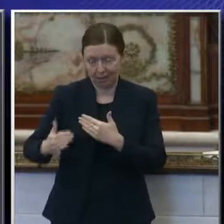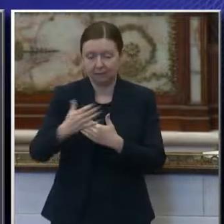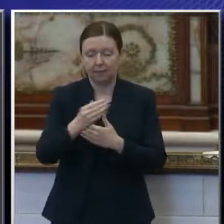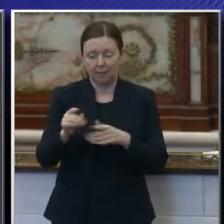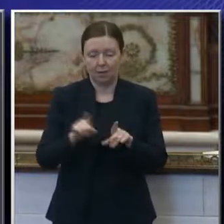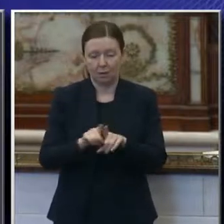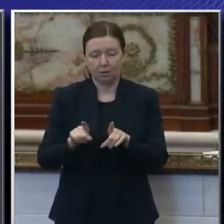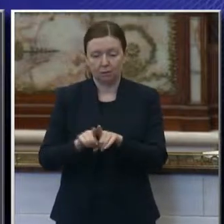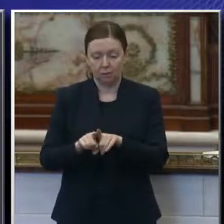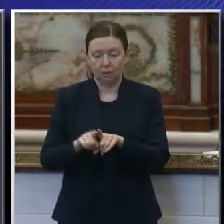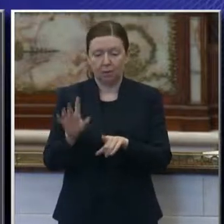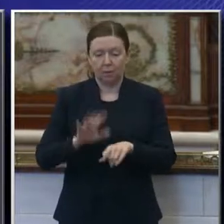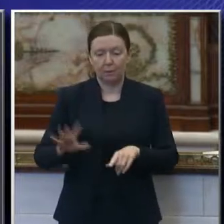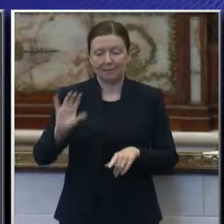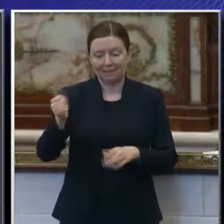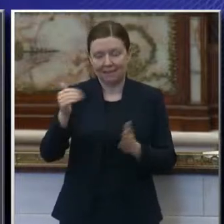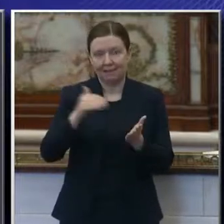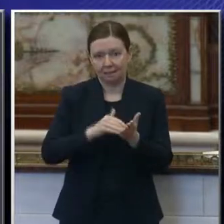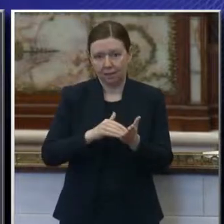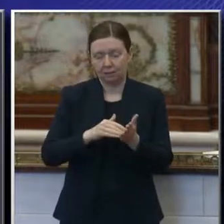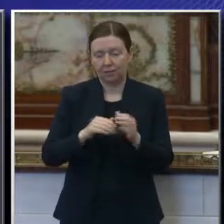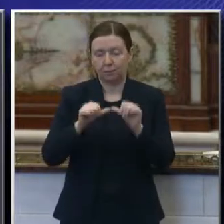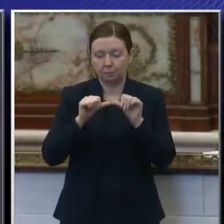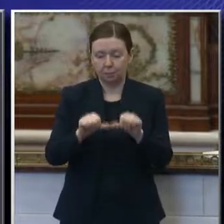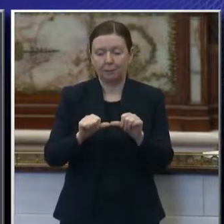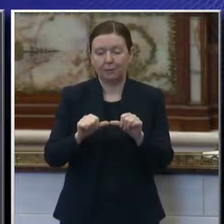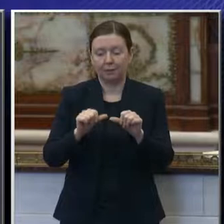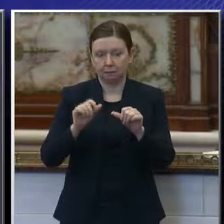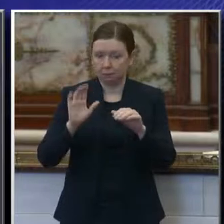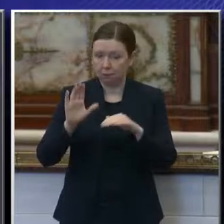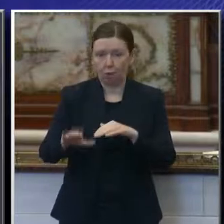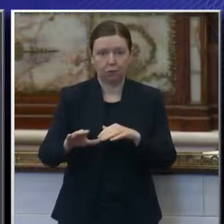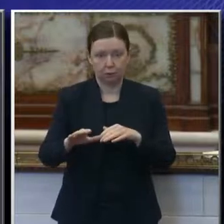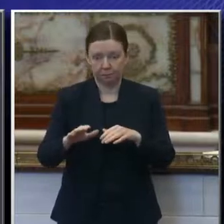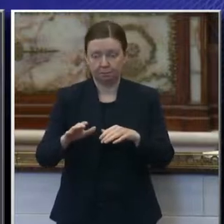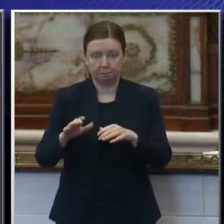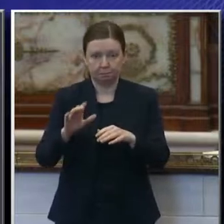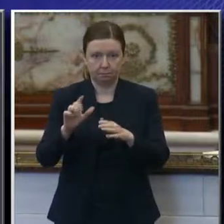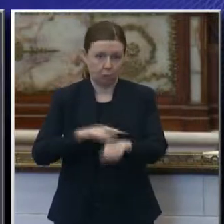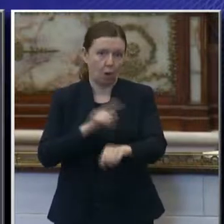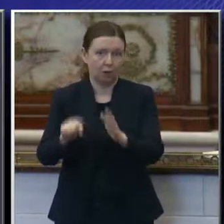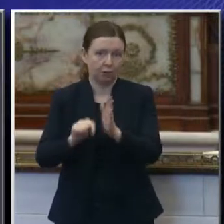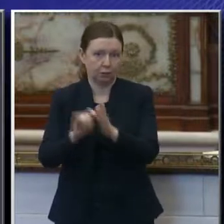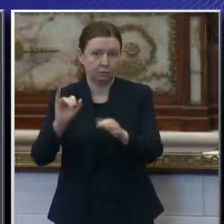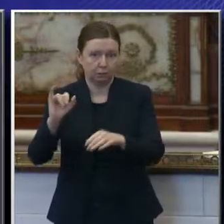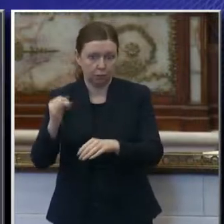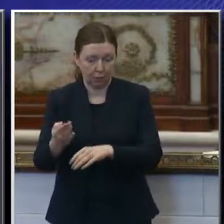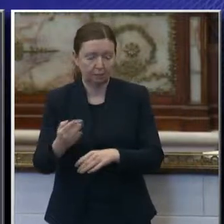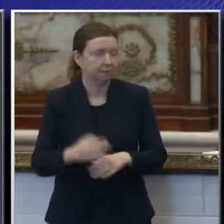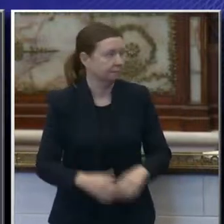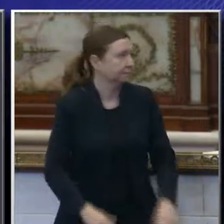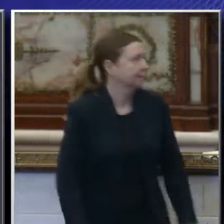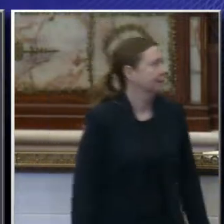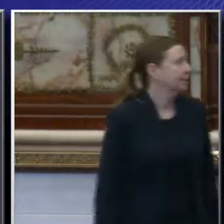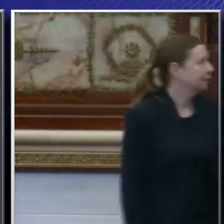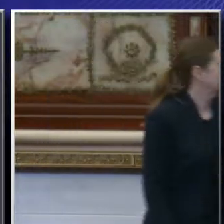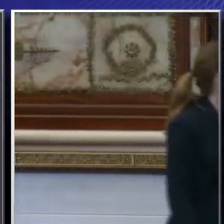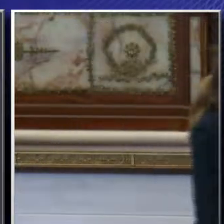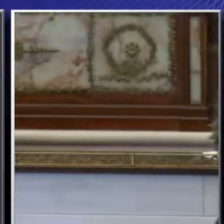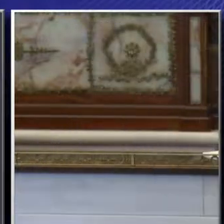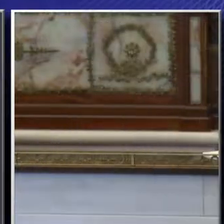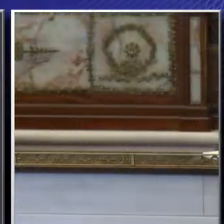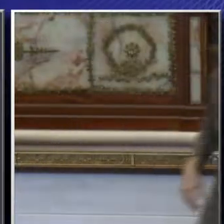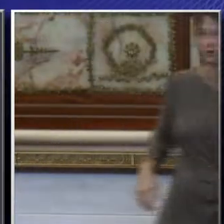also about 10,000 permanent long-term jobs. This multi-billion dollar development will take about a decade